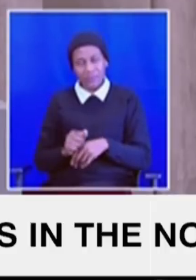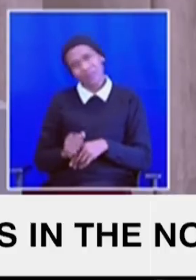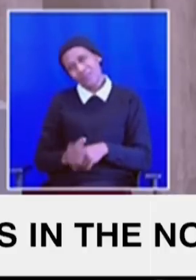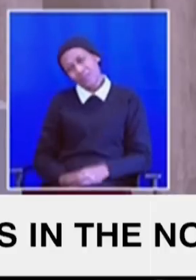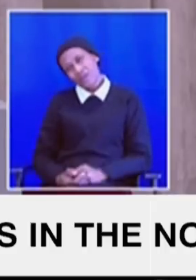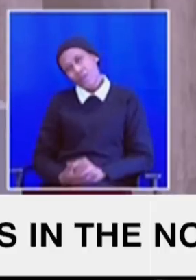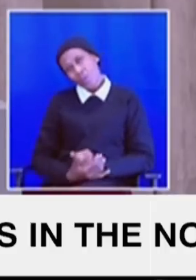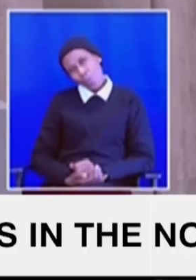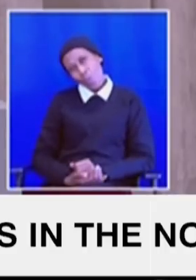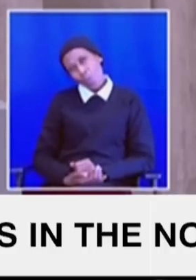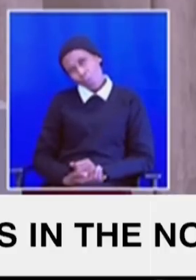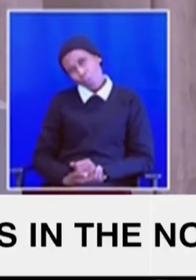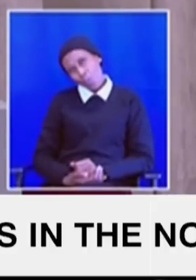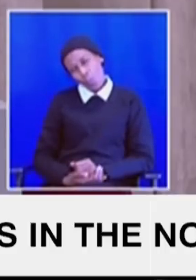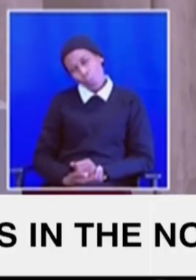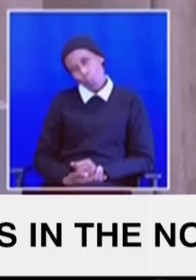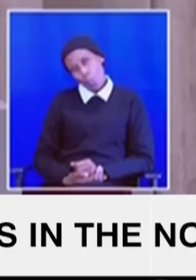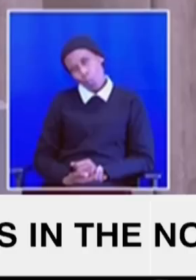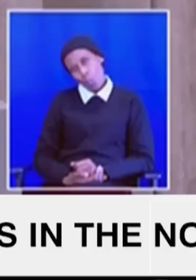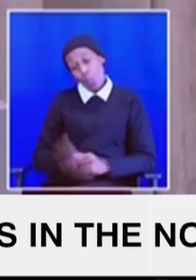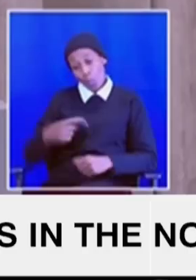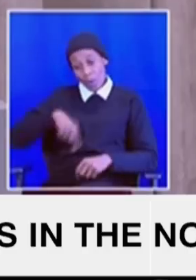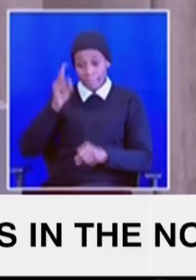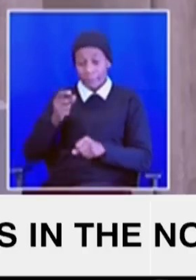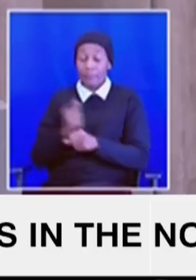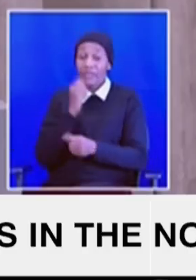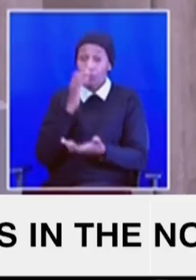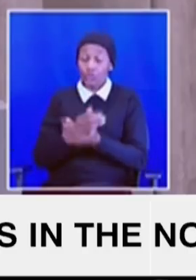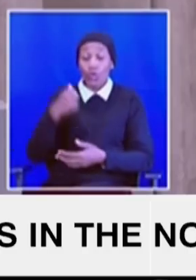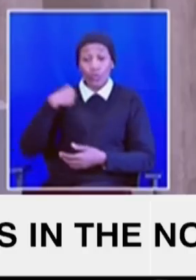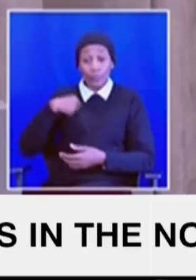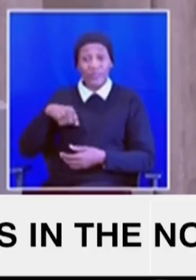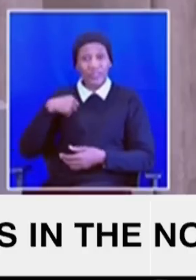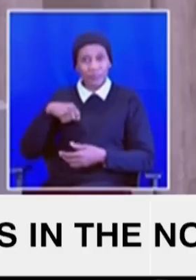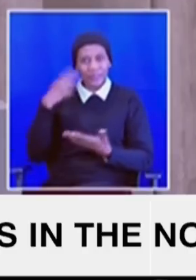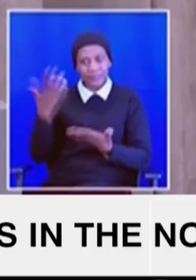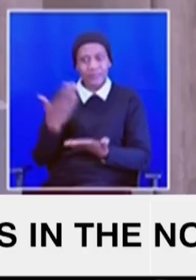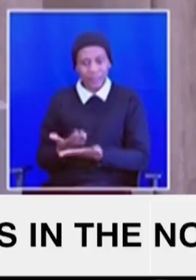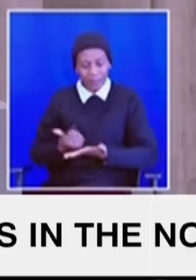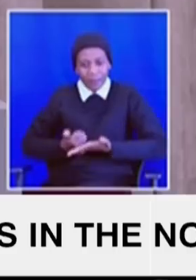because we need to ensure that our municipalities are accountable to the people.